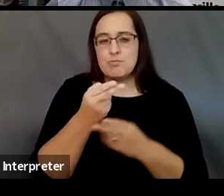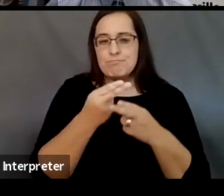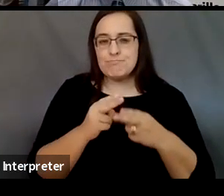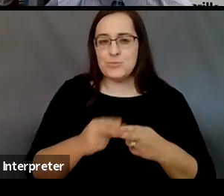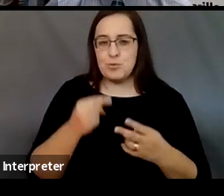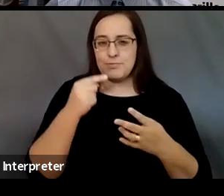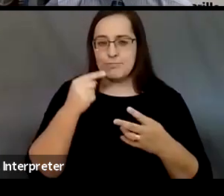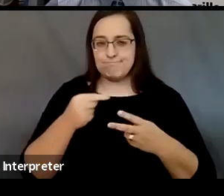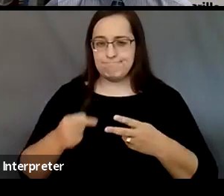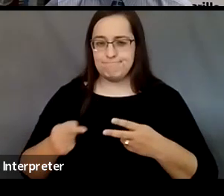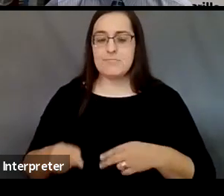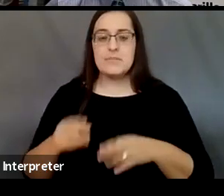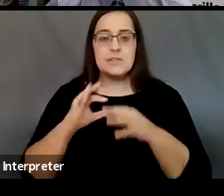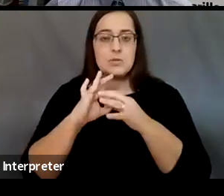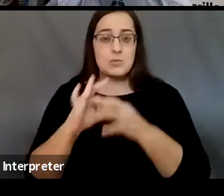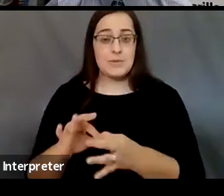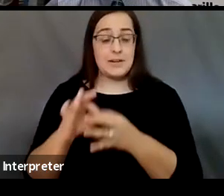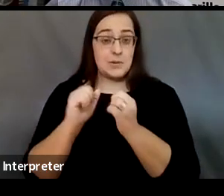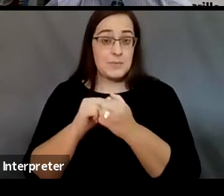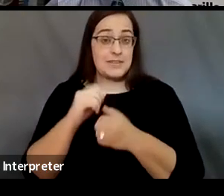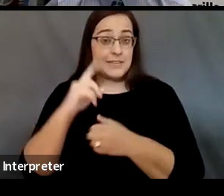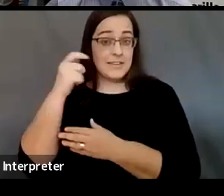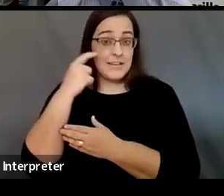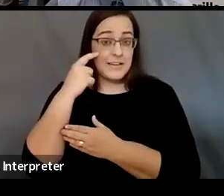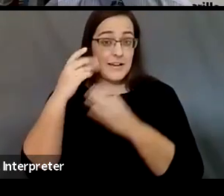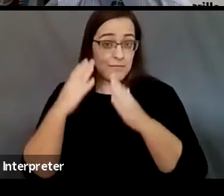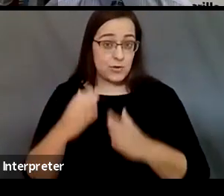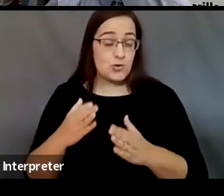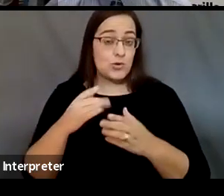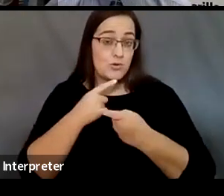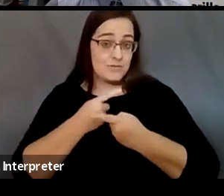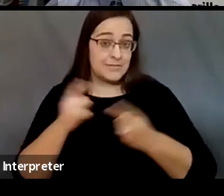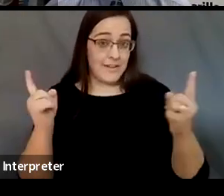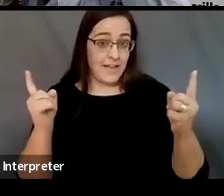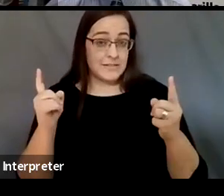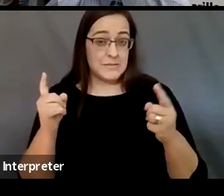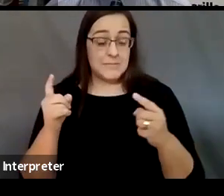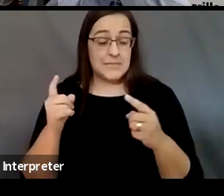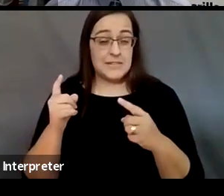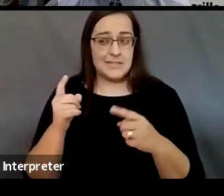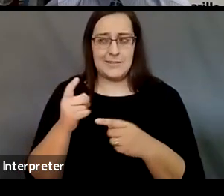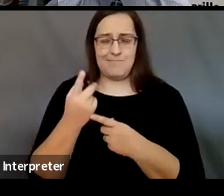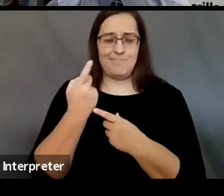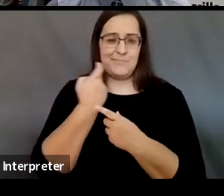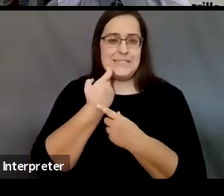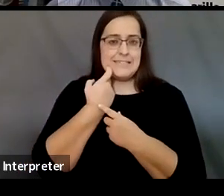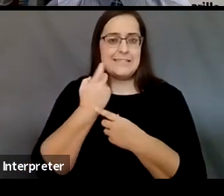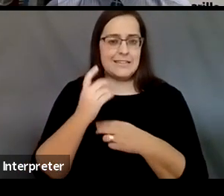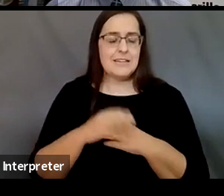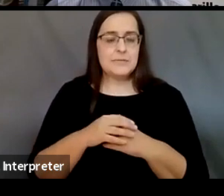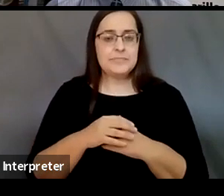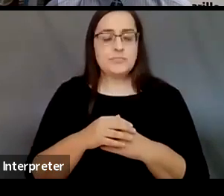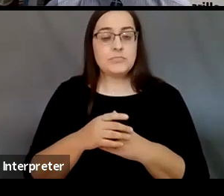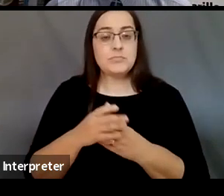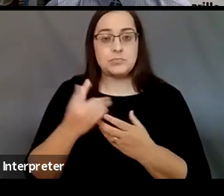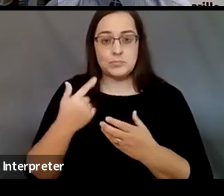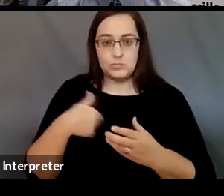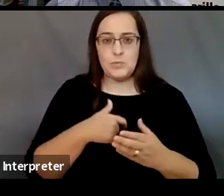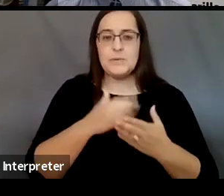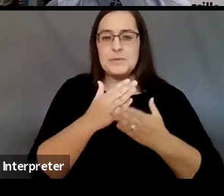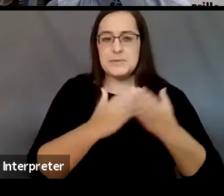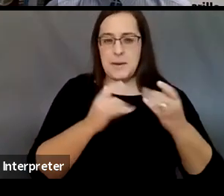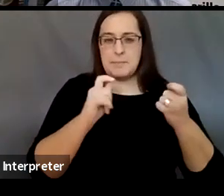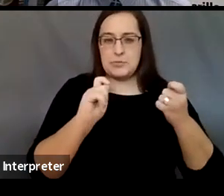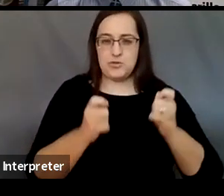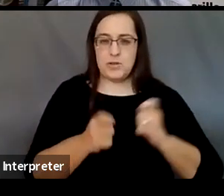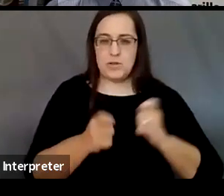and they're mainly tied to the announcements that the governor made not too long ago, and some changes that we've made to our